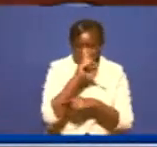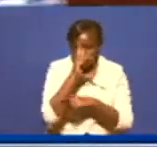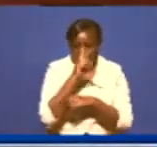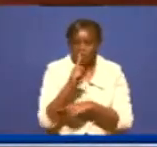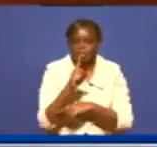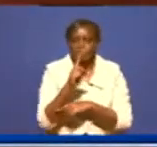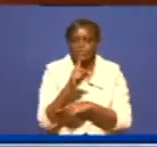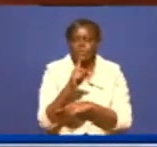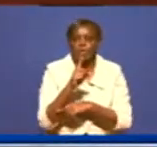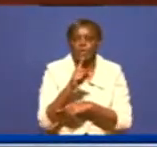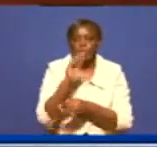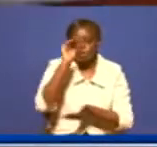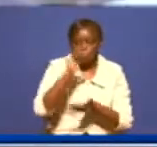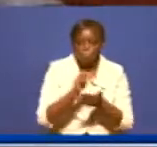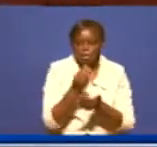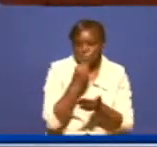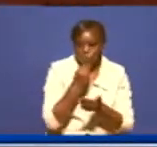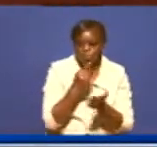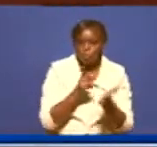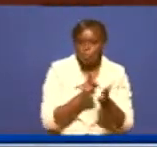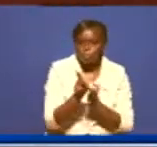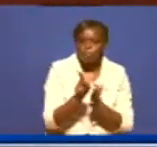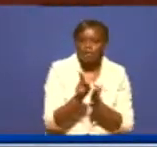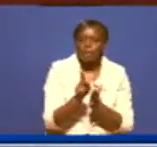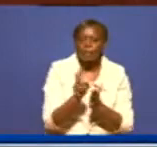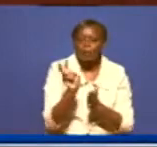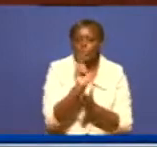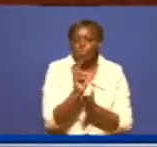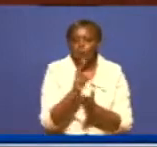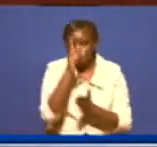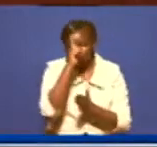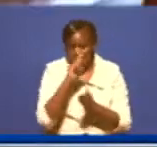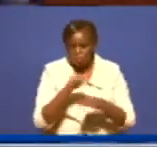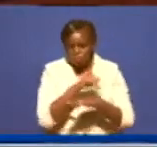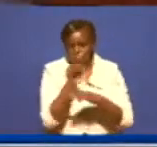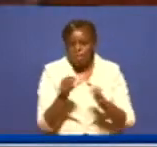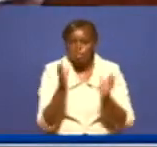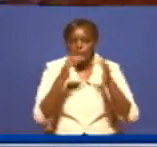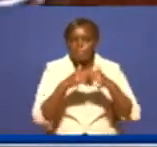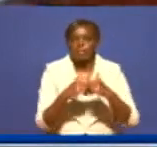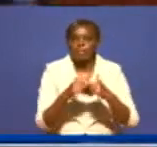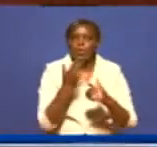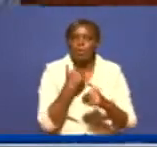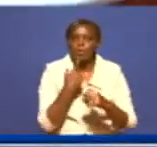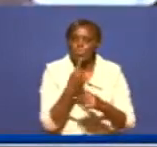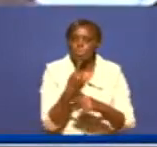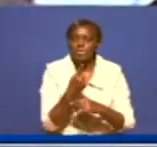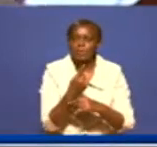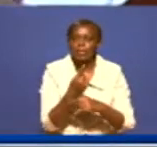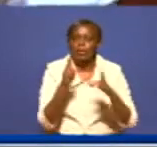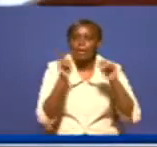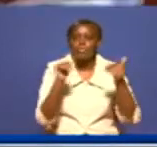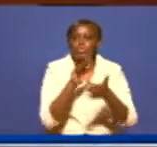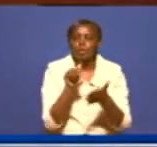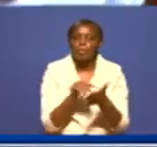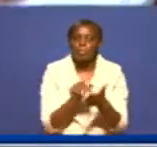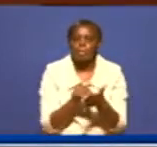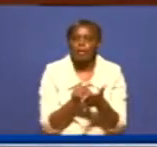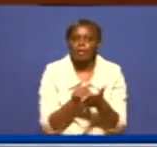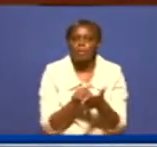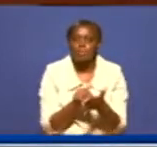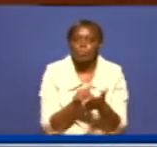food prices in the country and looking at serious issues of National Assembly. But I want to assure that the issue of